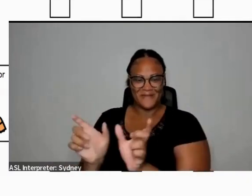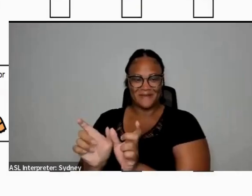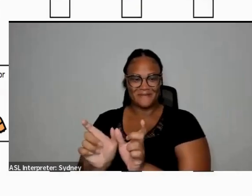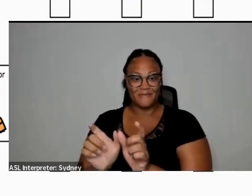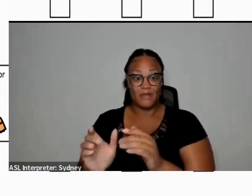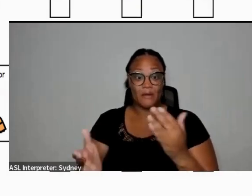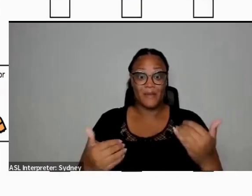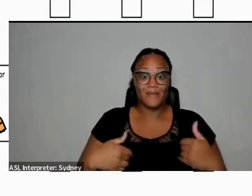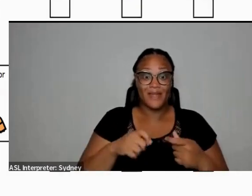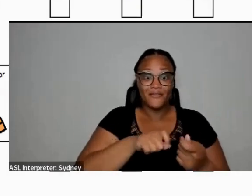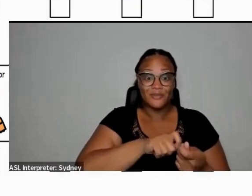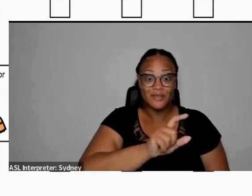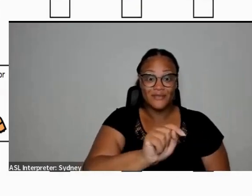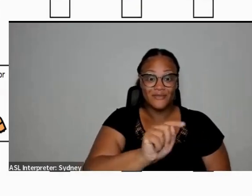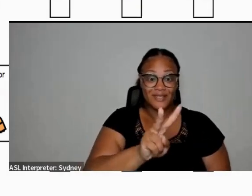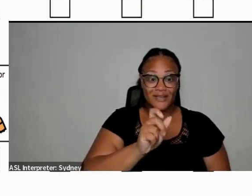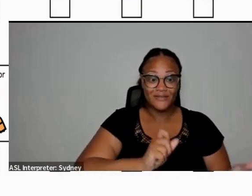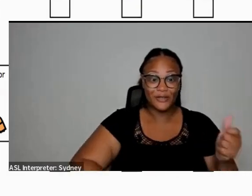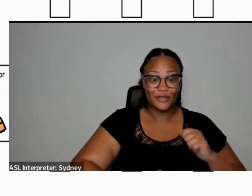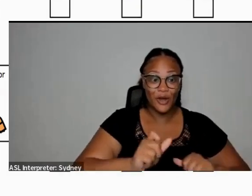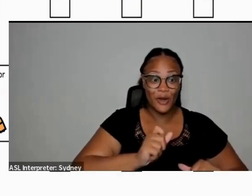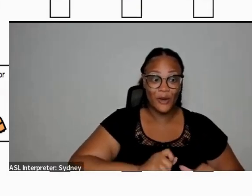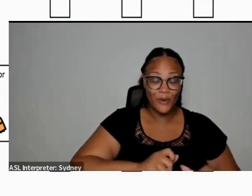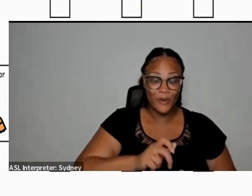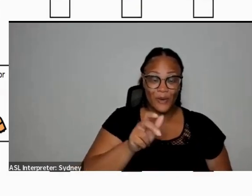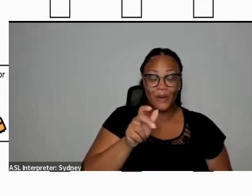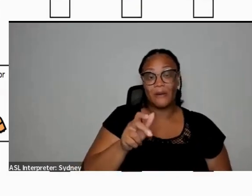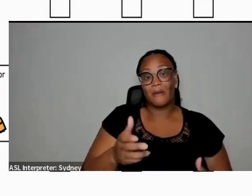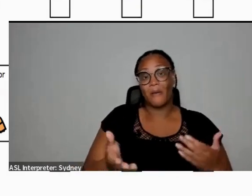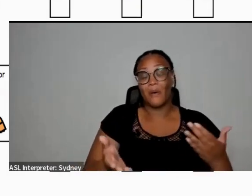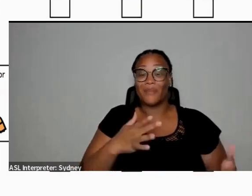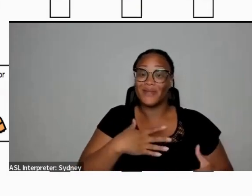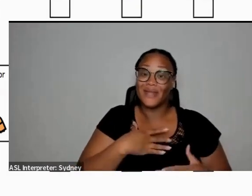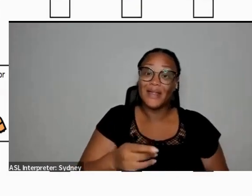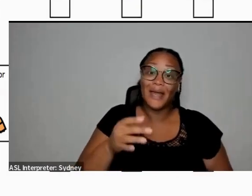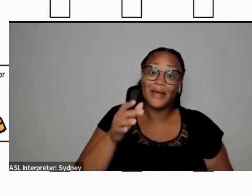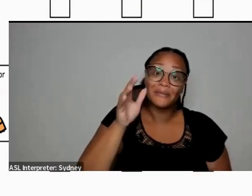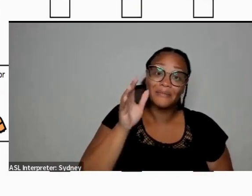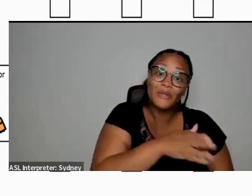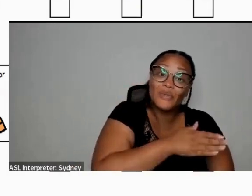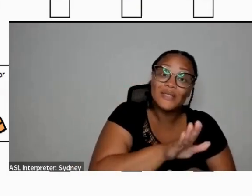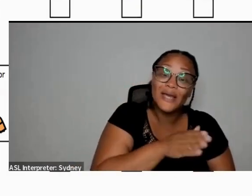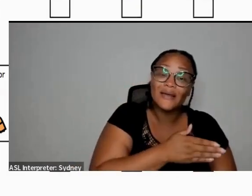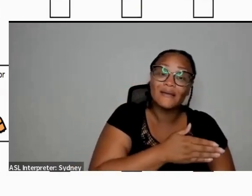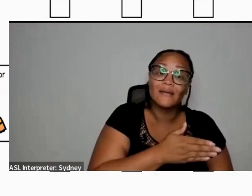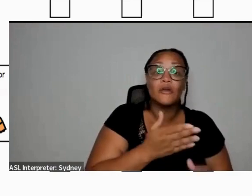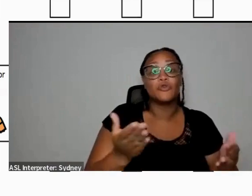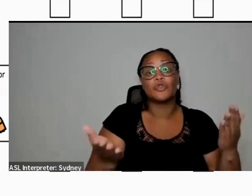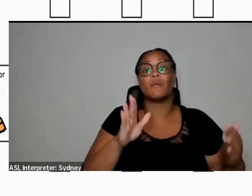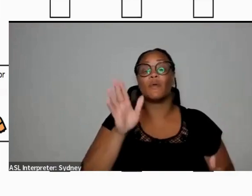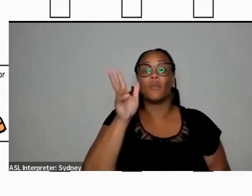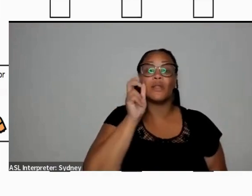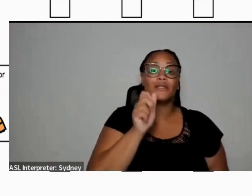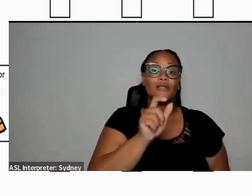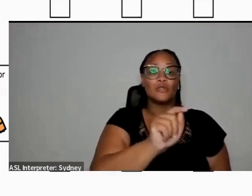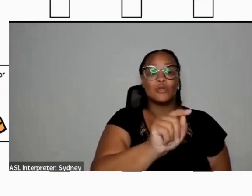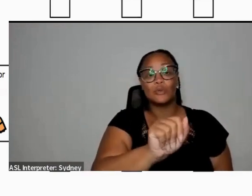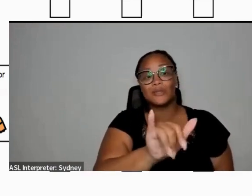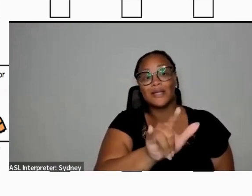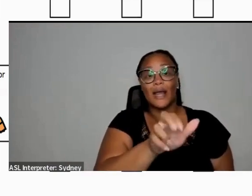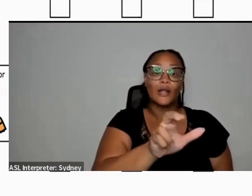to listen to music. So maybe we'll listen to one Taylor Swift song, or one